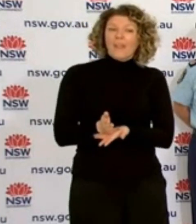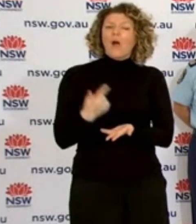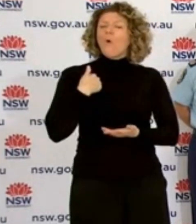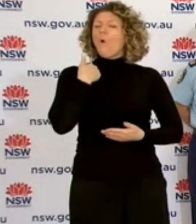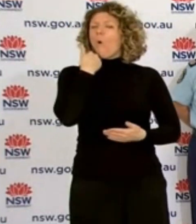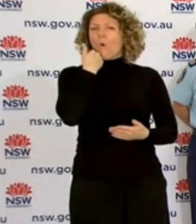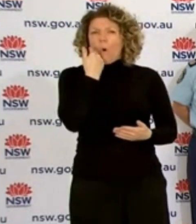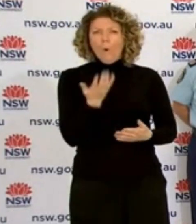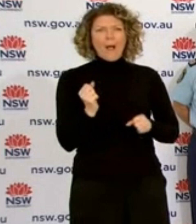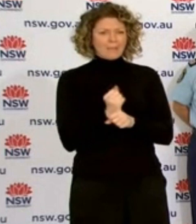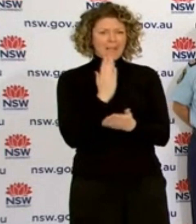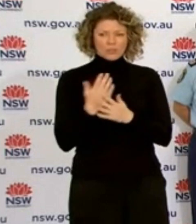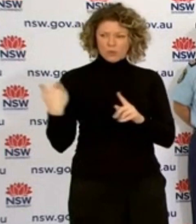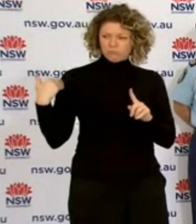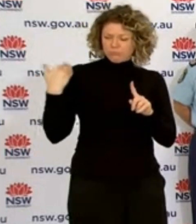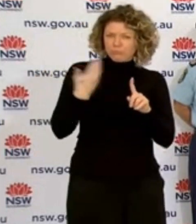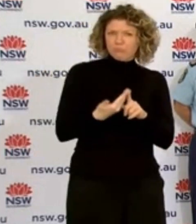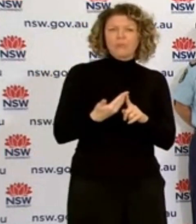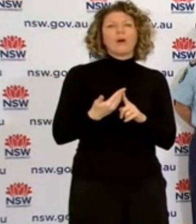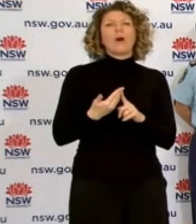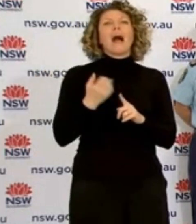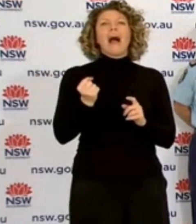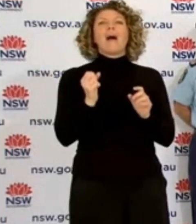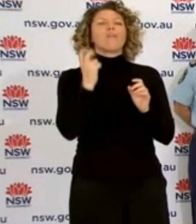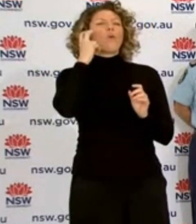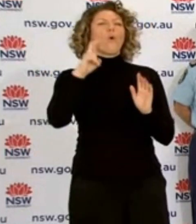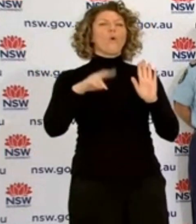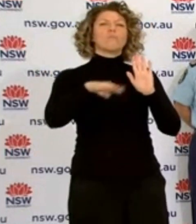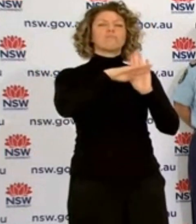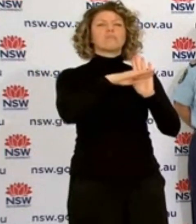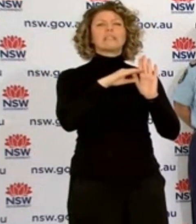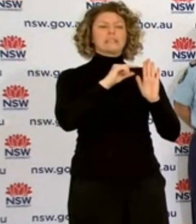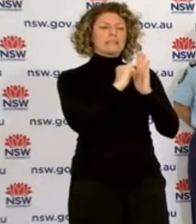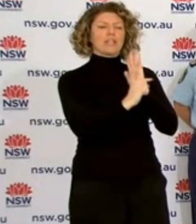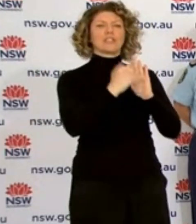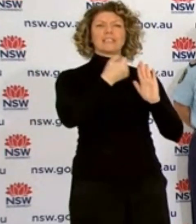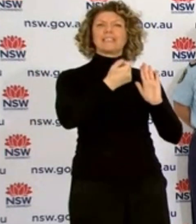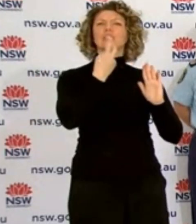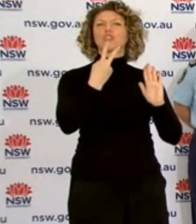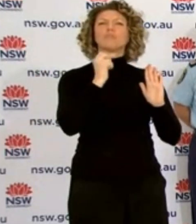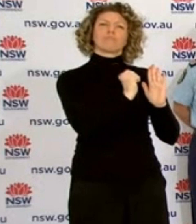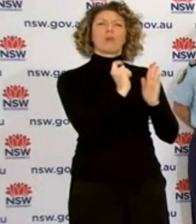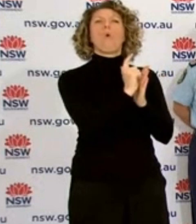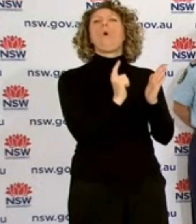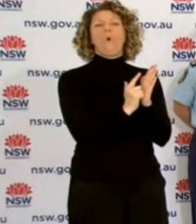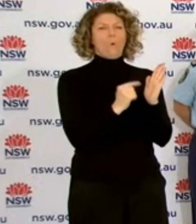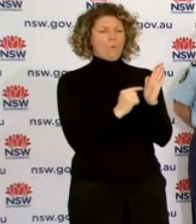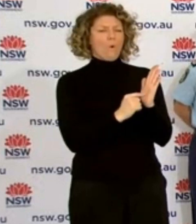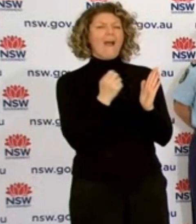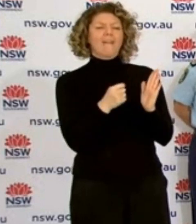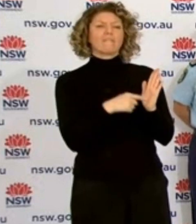we have been right throughout this pandemic doing what's called a Section 62 order, and our public